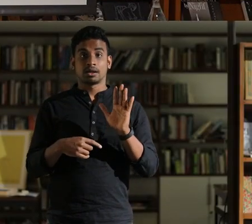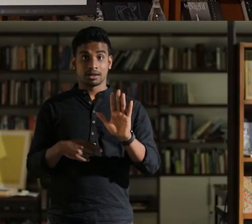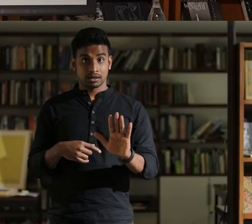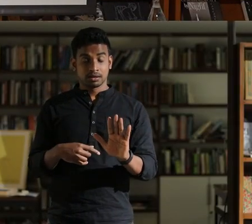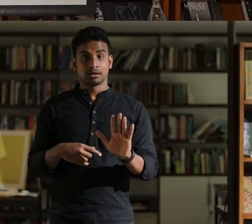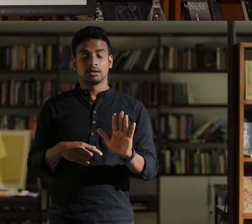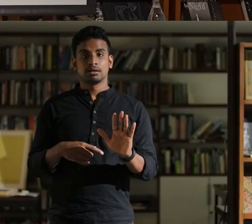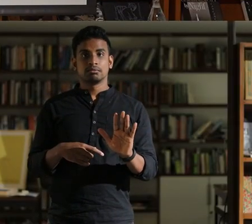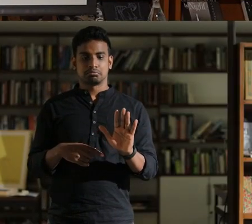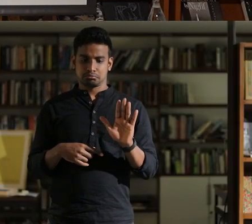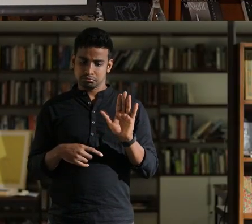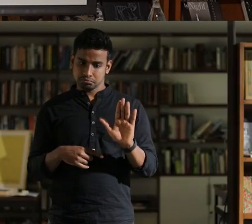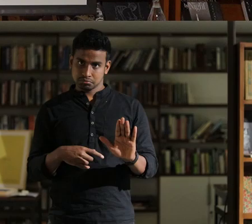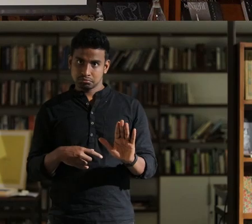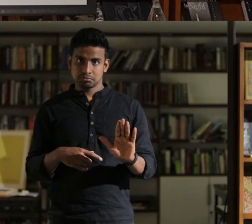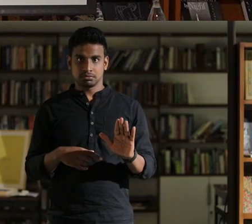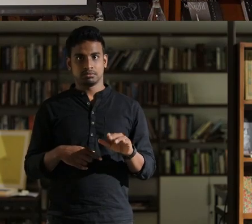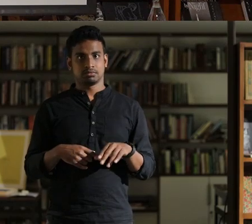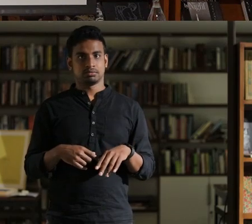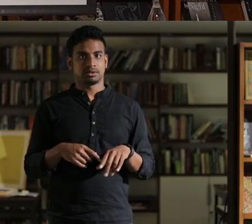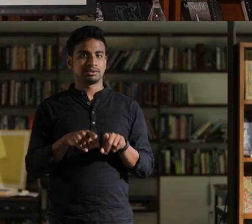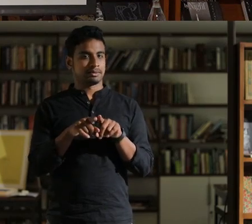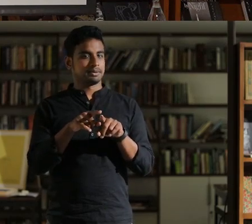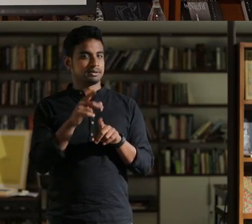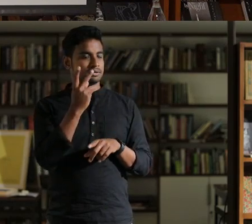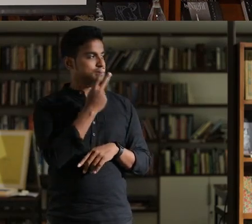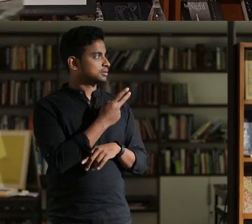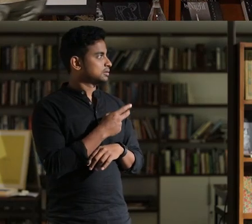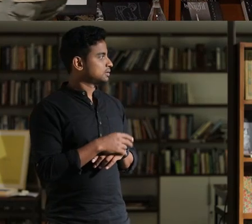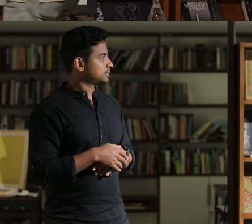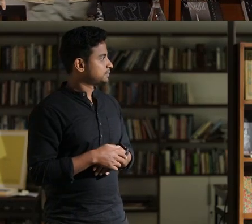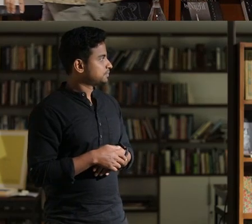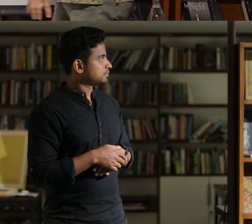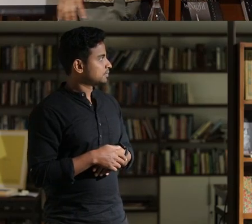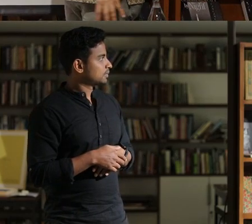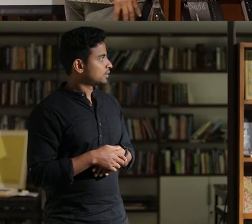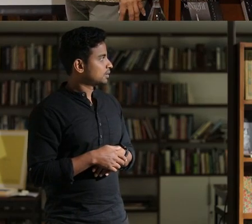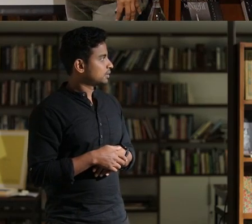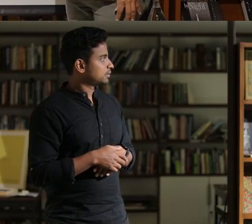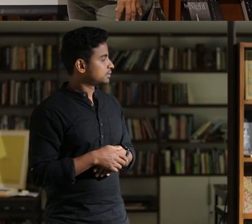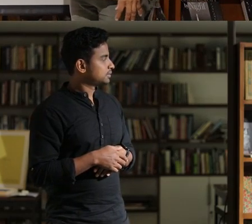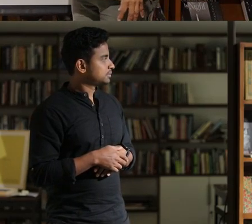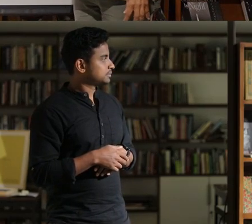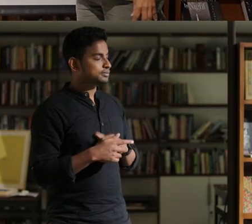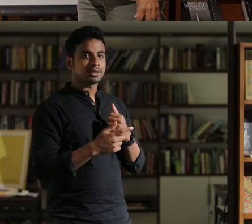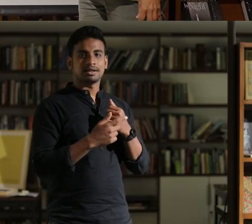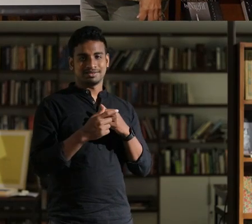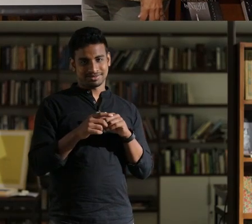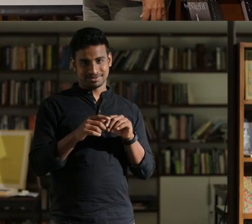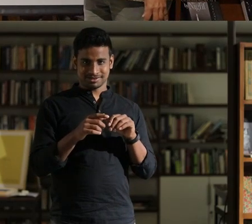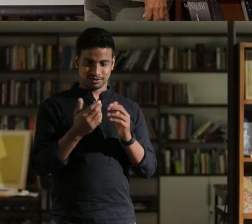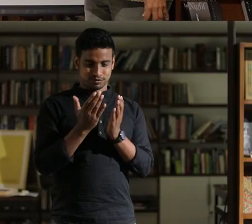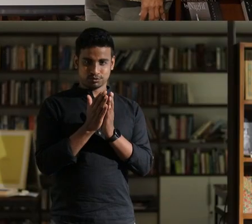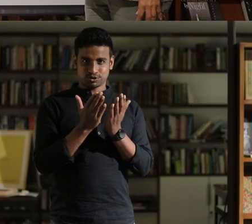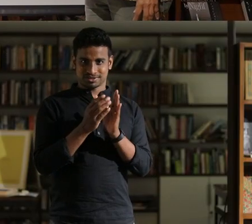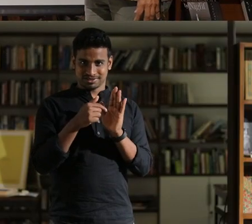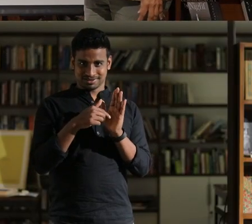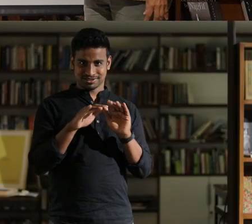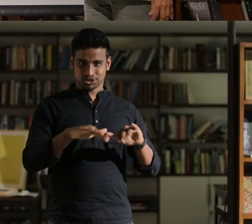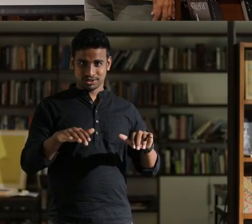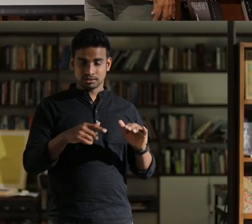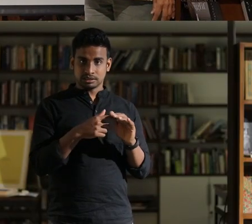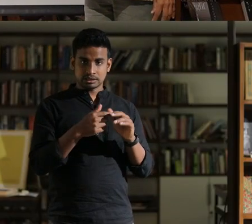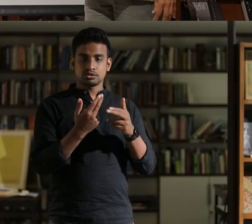a story like this is the story about this object. The last part of the story about a